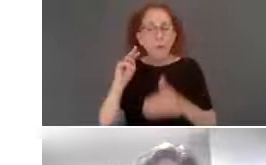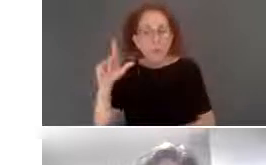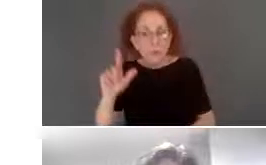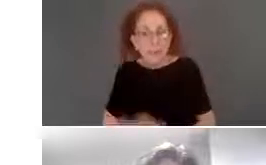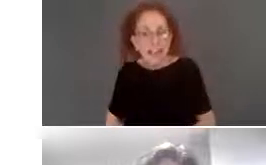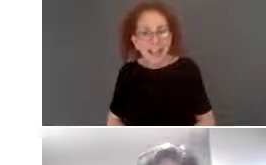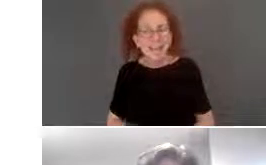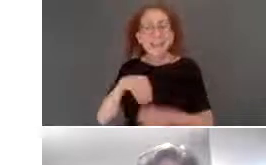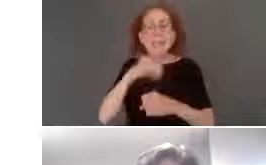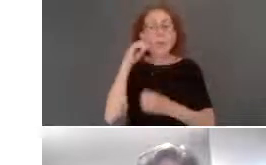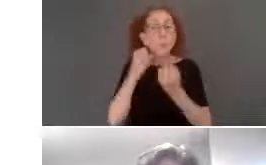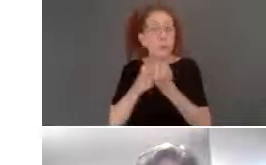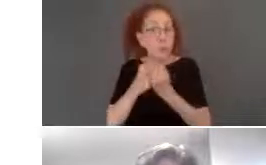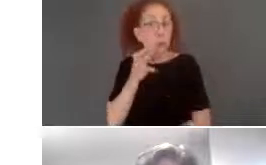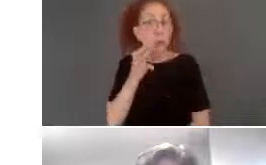and our in-home supports